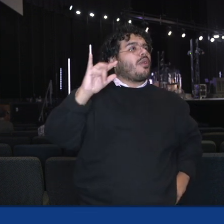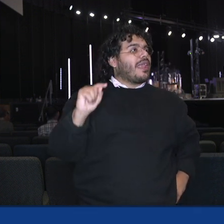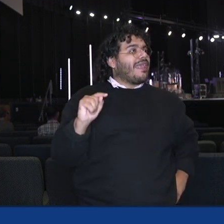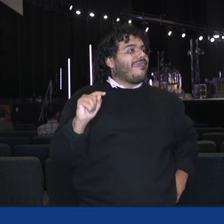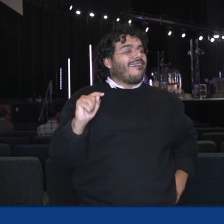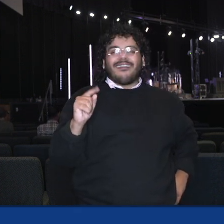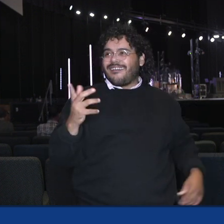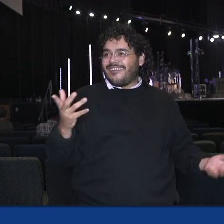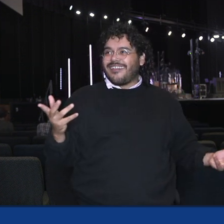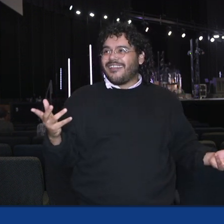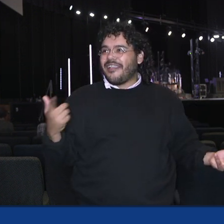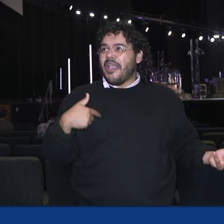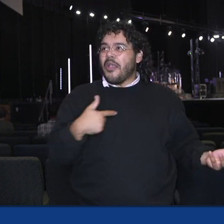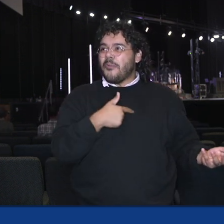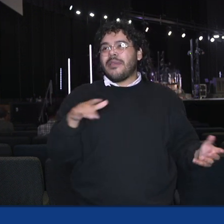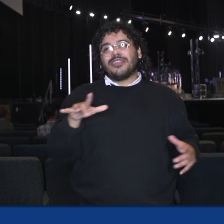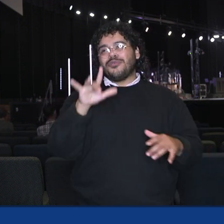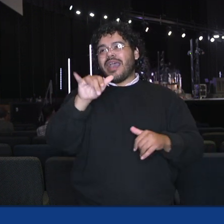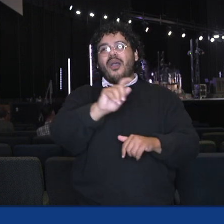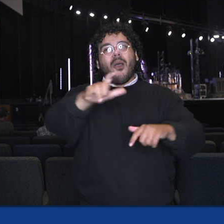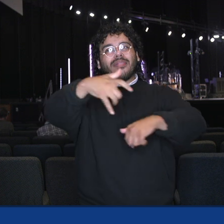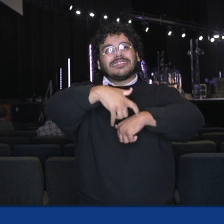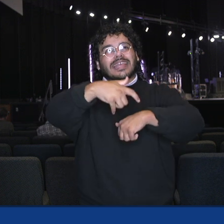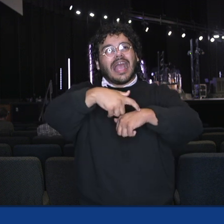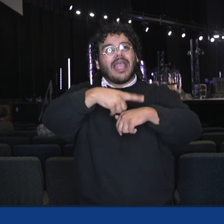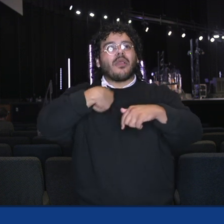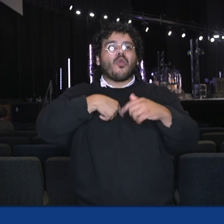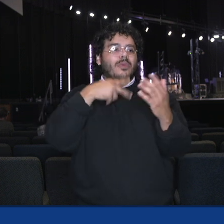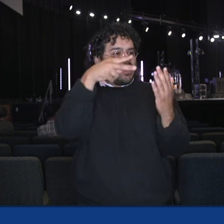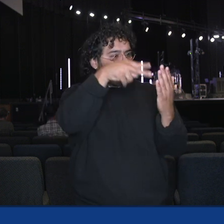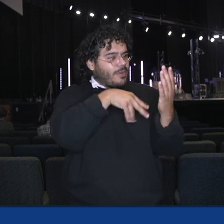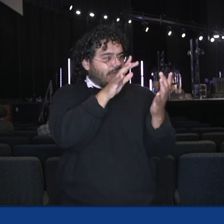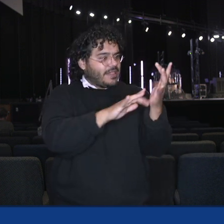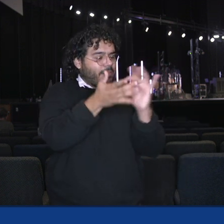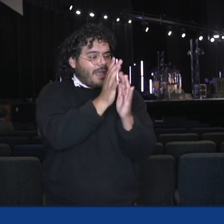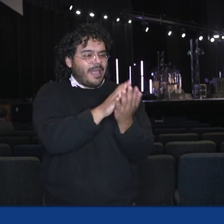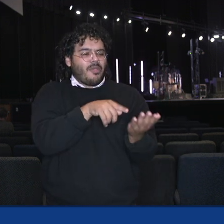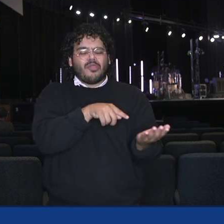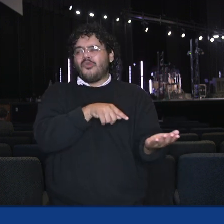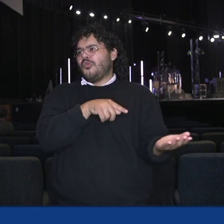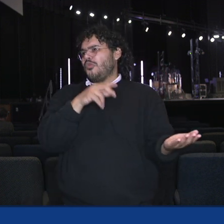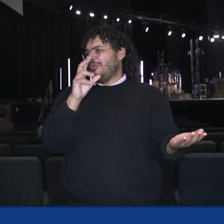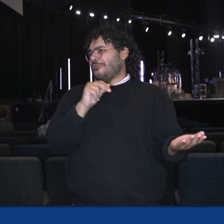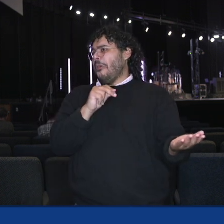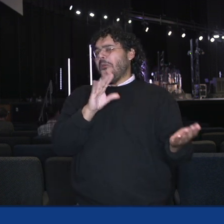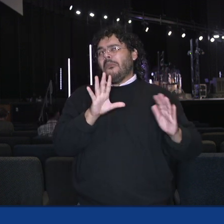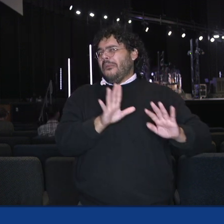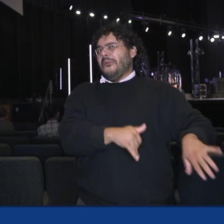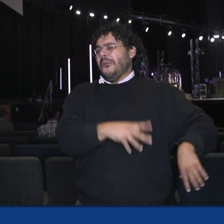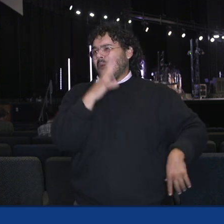Right? I mean, we do that in our Bibles all the time. We're like, yep, nope, not gonna do that.